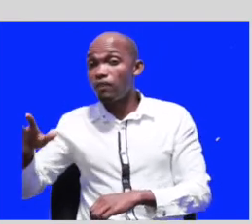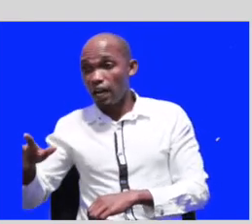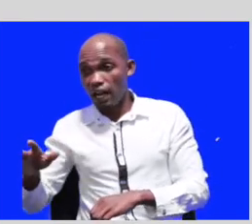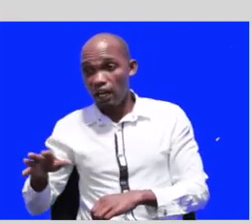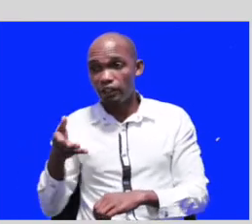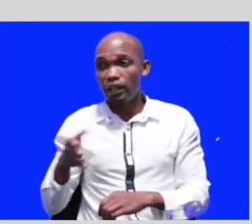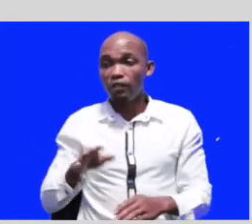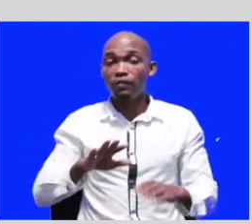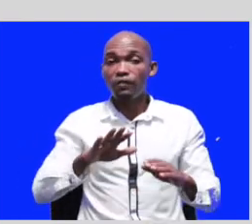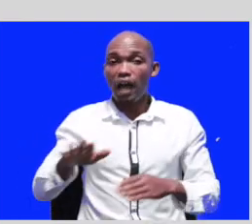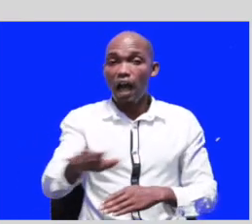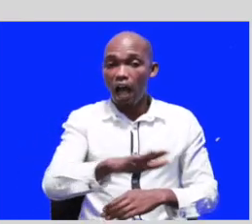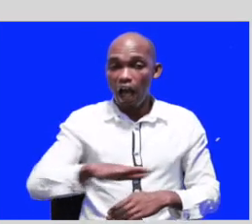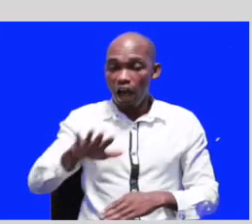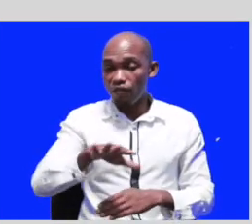covered by a mass of land.